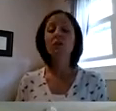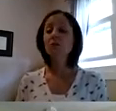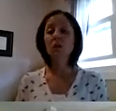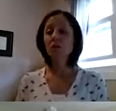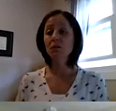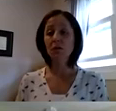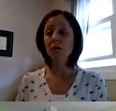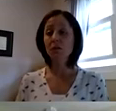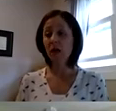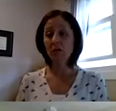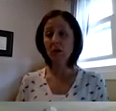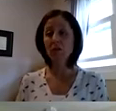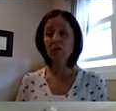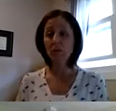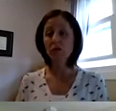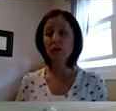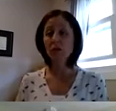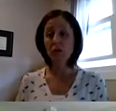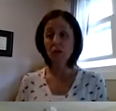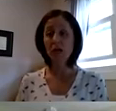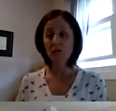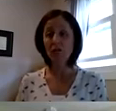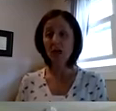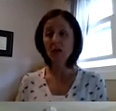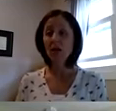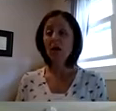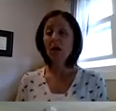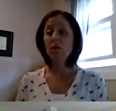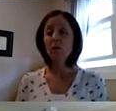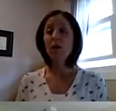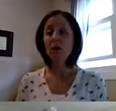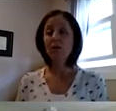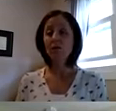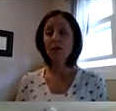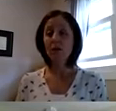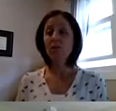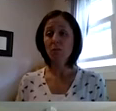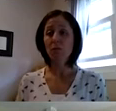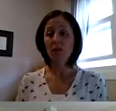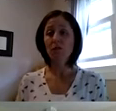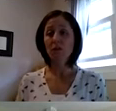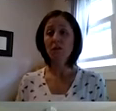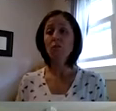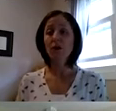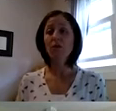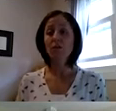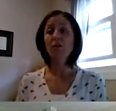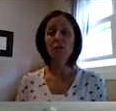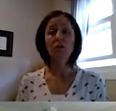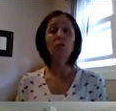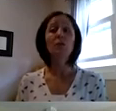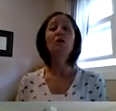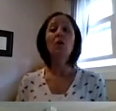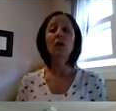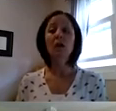feels good for you to include dollar amounts in your budget, you can go ahead and do that. But we are just looking for the percentages of where those